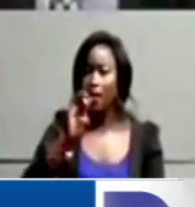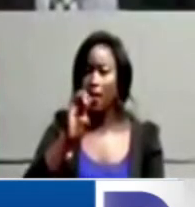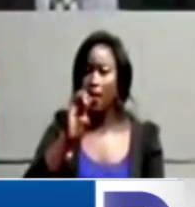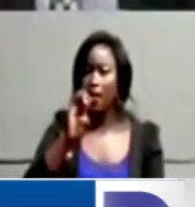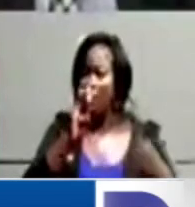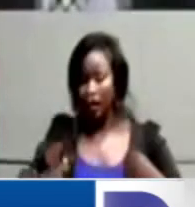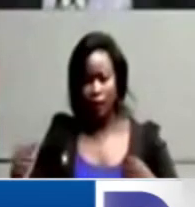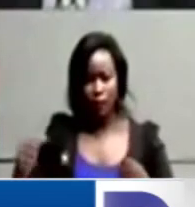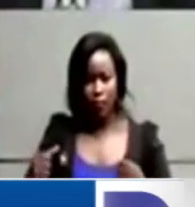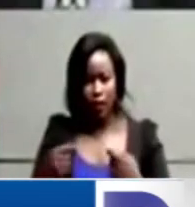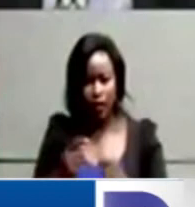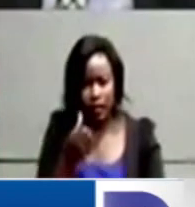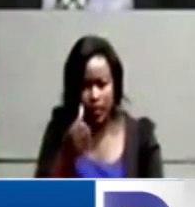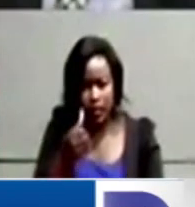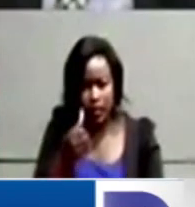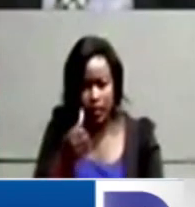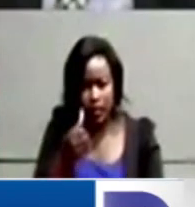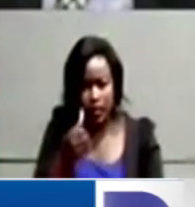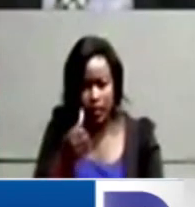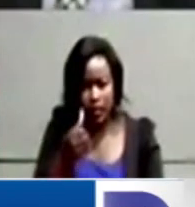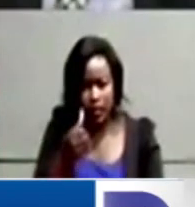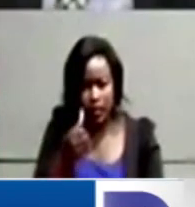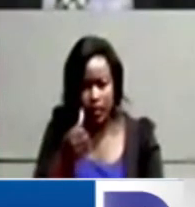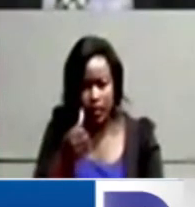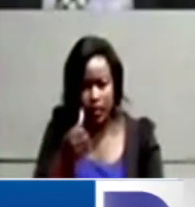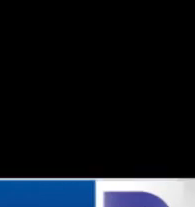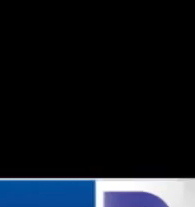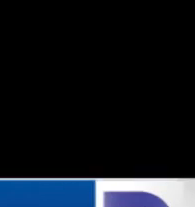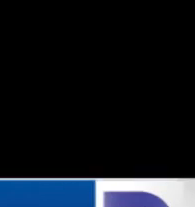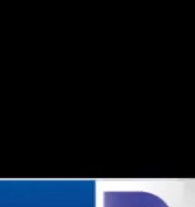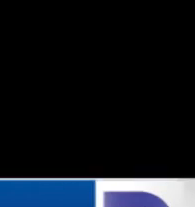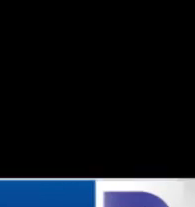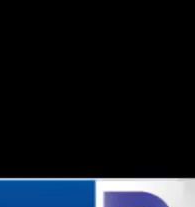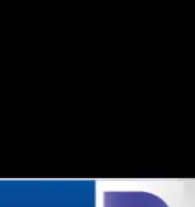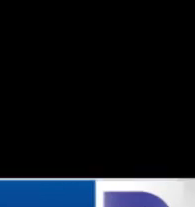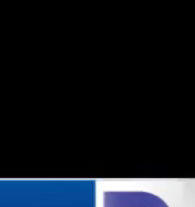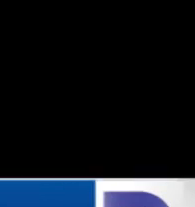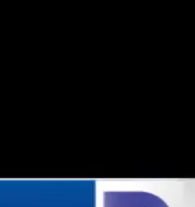with friends. So all this must be pentagon.